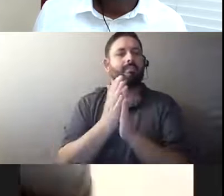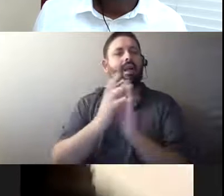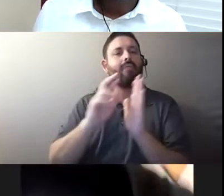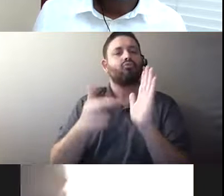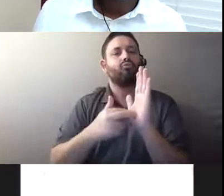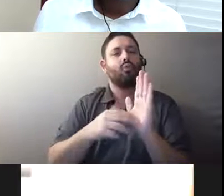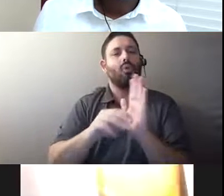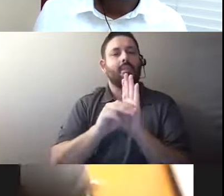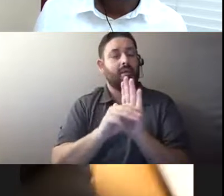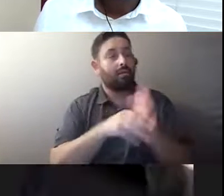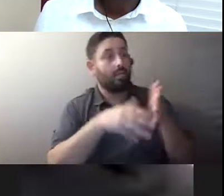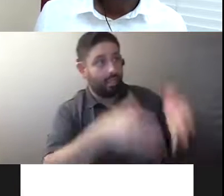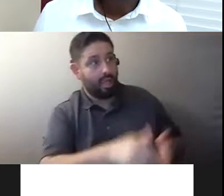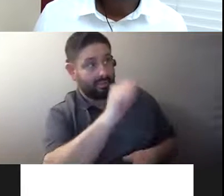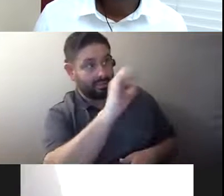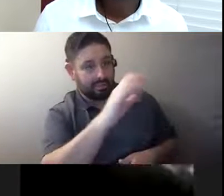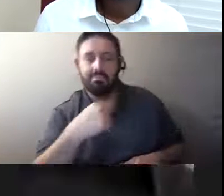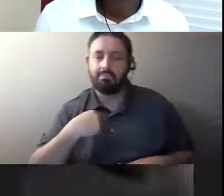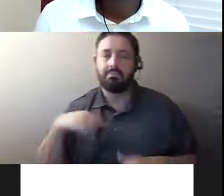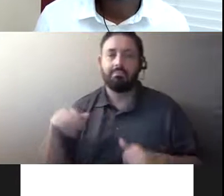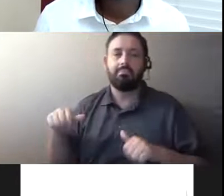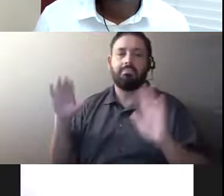seconds. Yield my time.